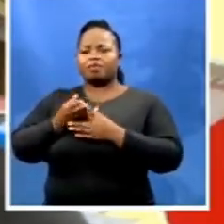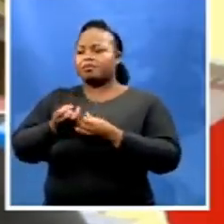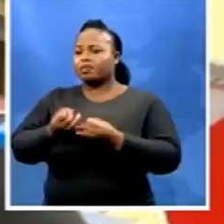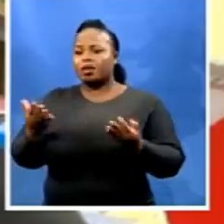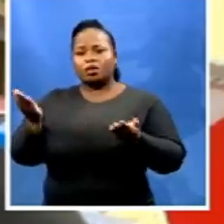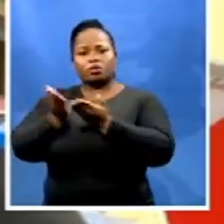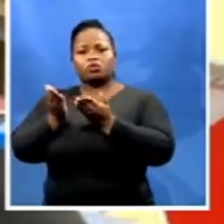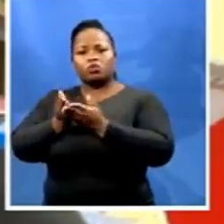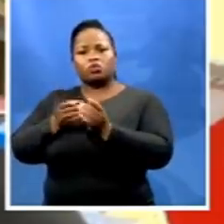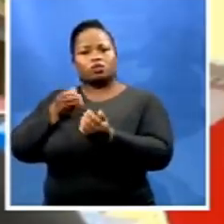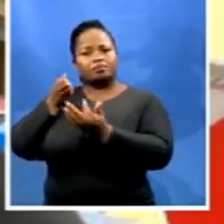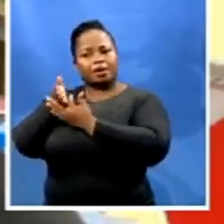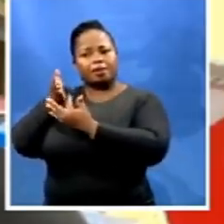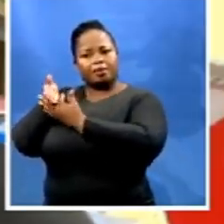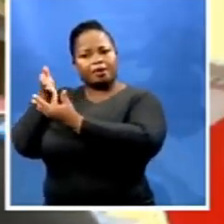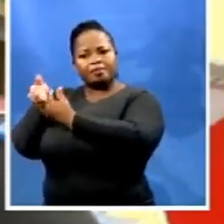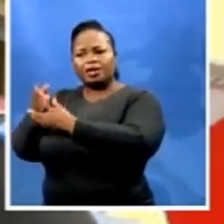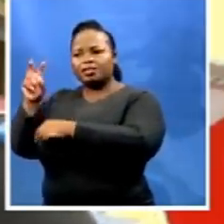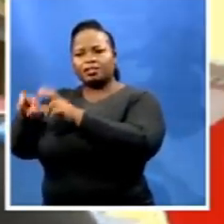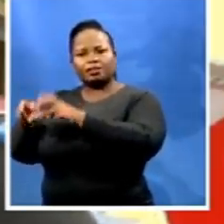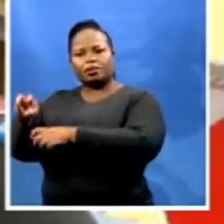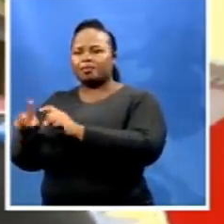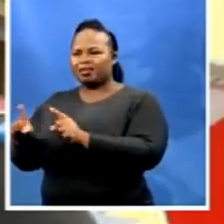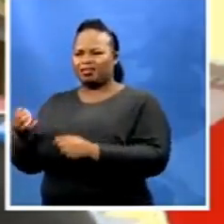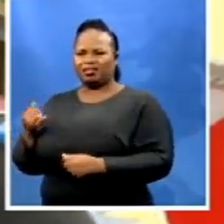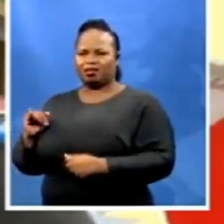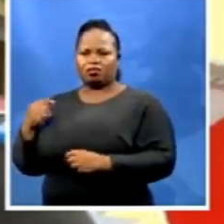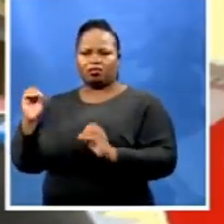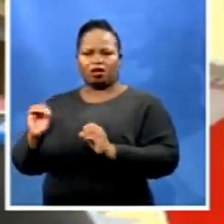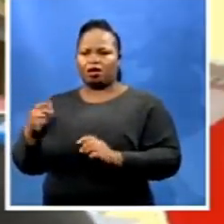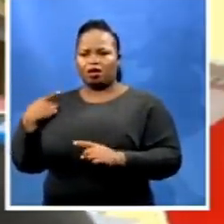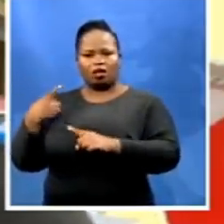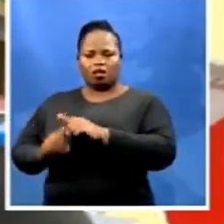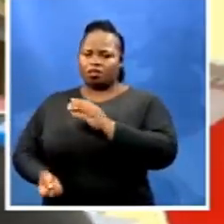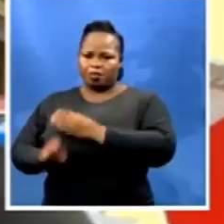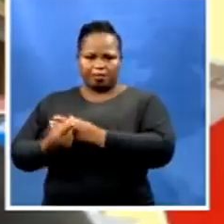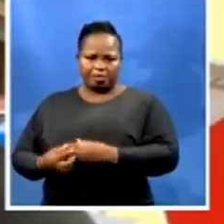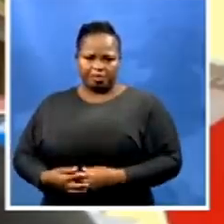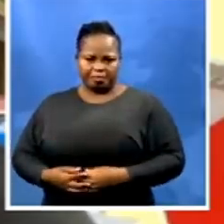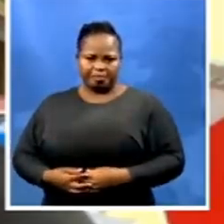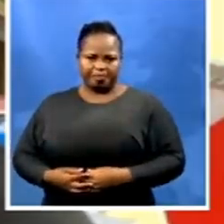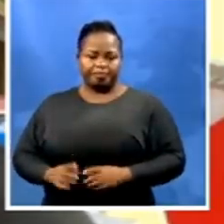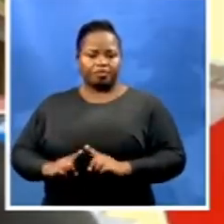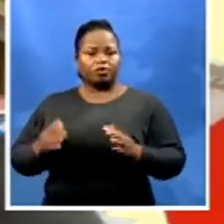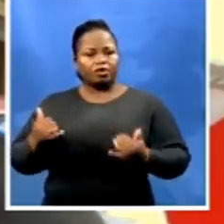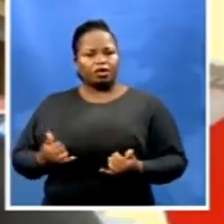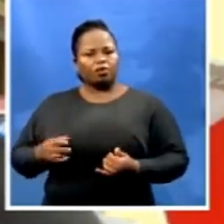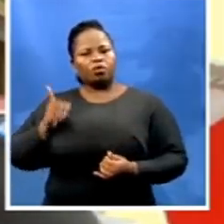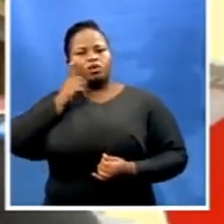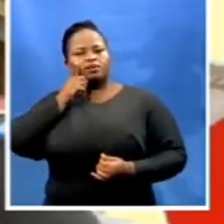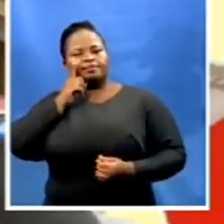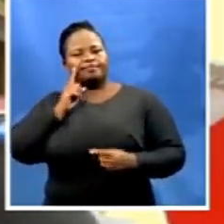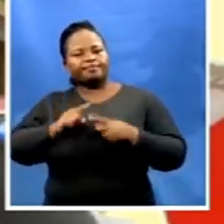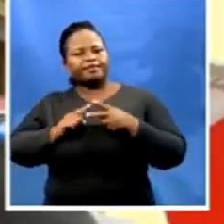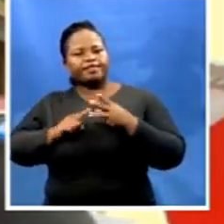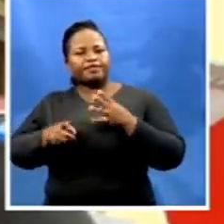consequences have actually followed. So we will be looking into a number of aspects, including obviously